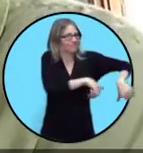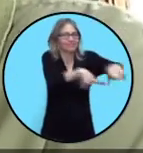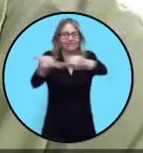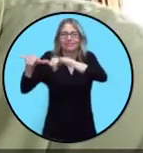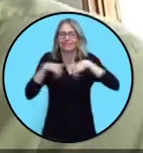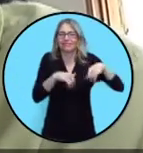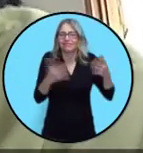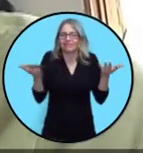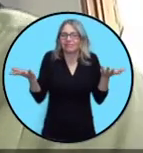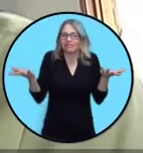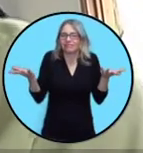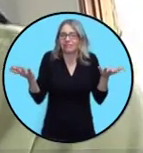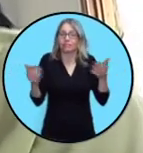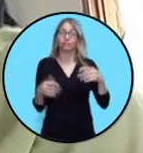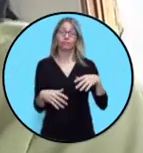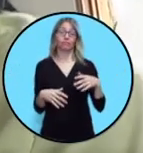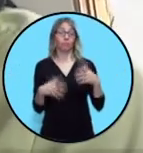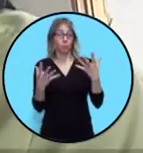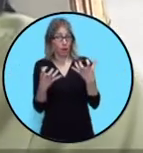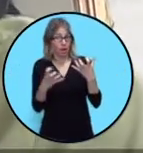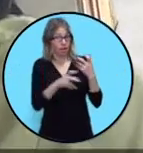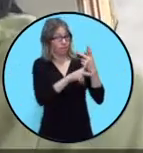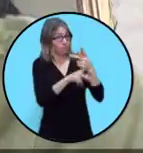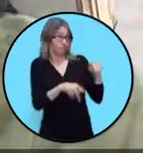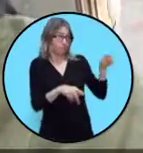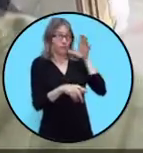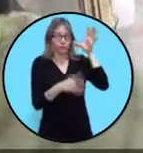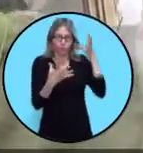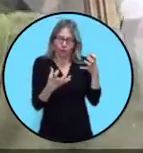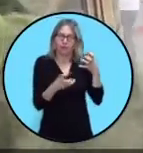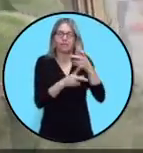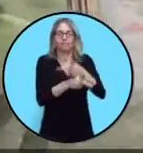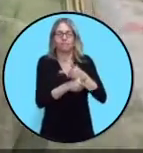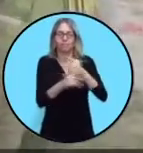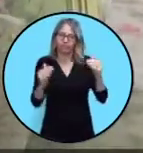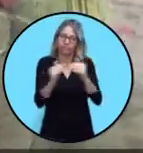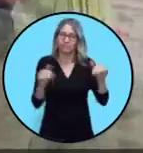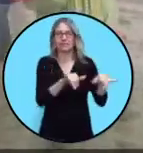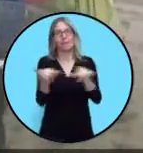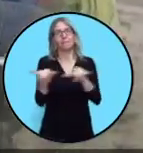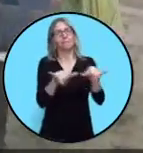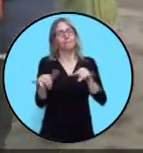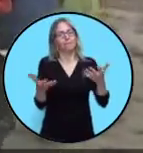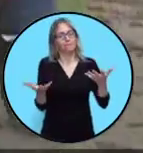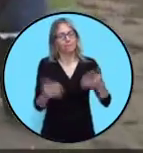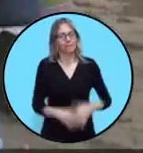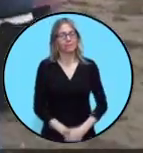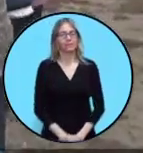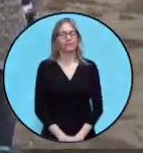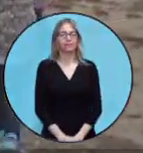human beings just like all of us, and they want them to be treated all the same.